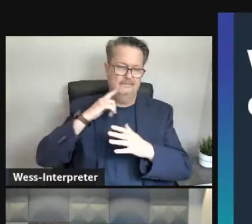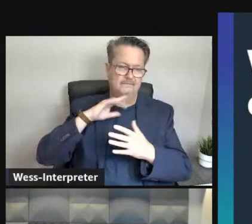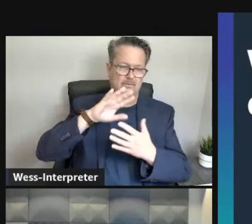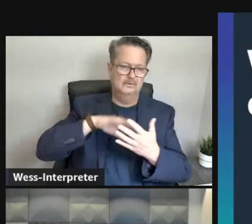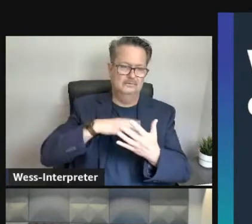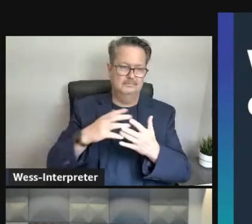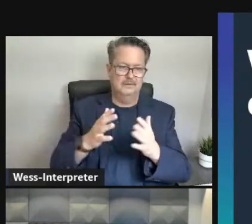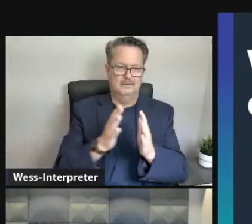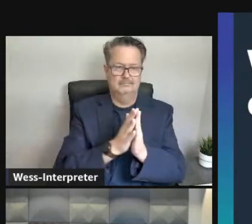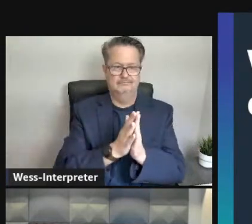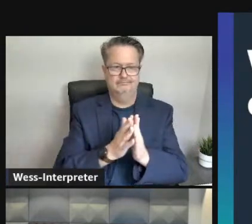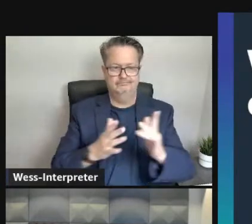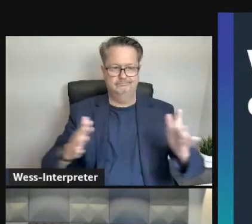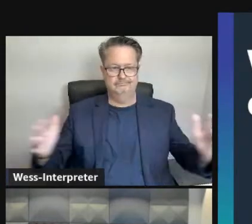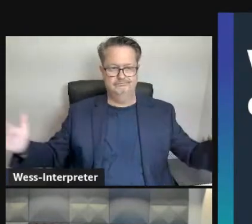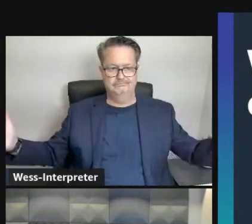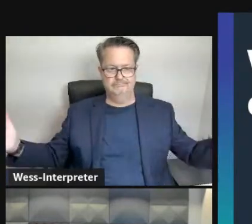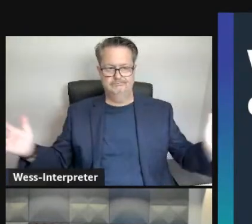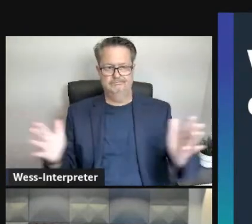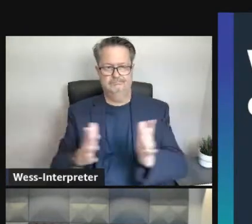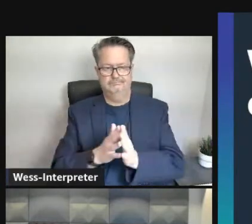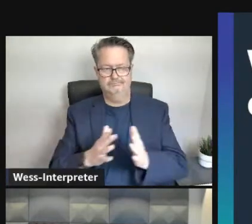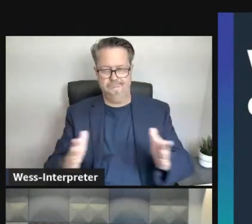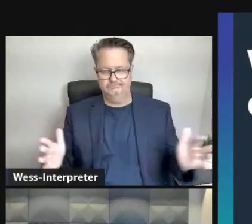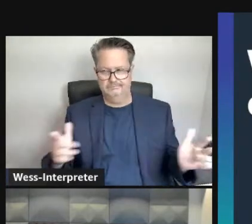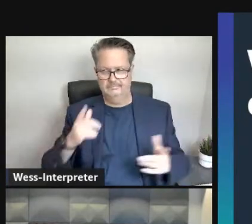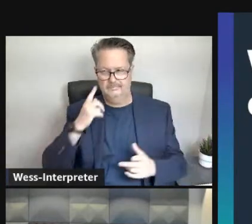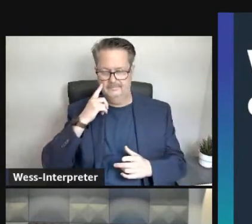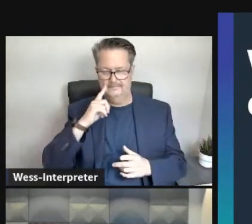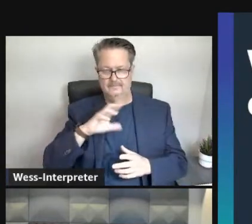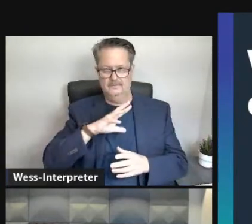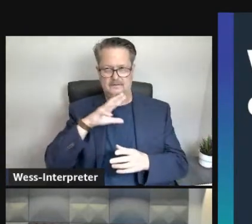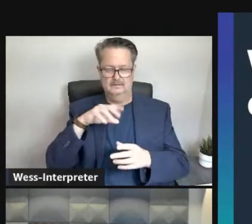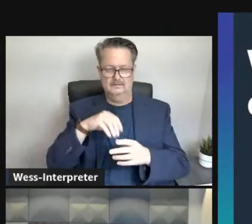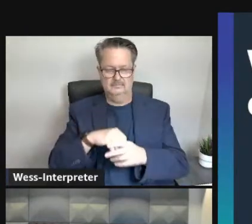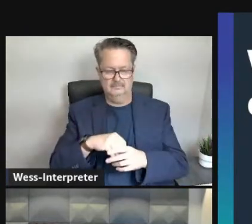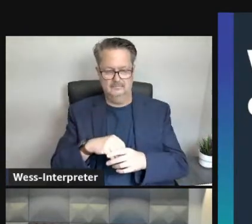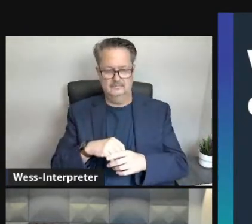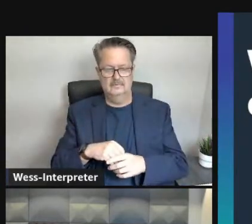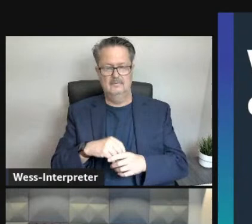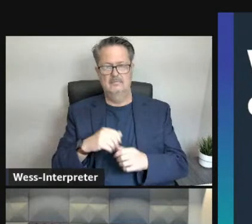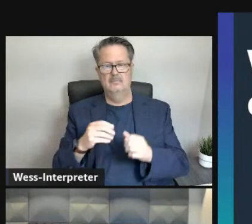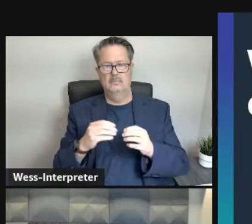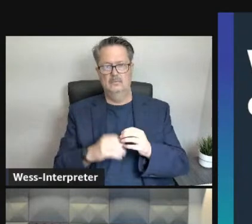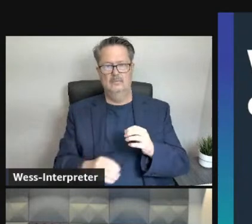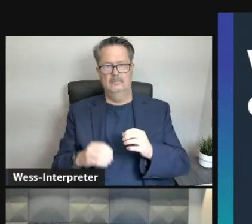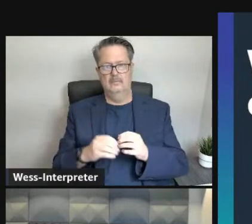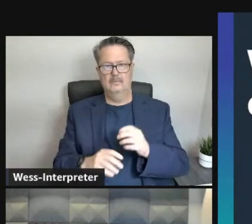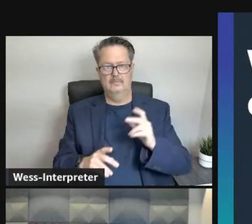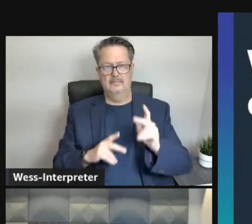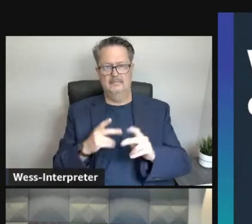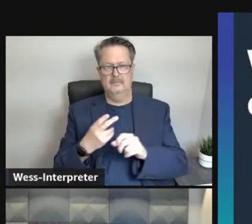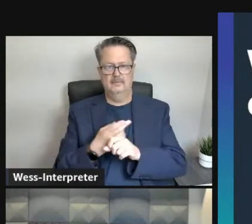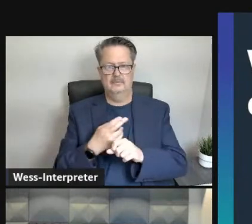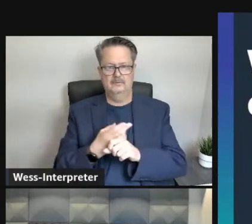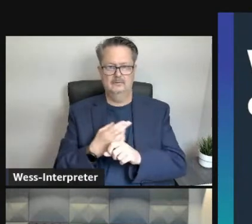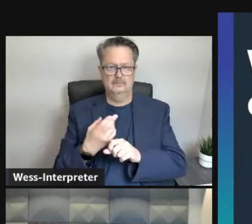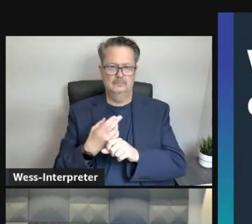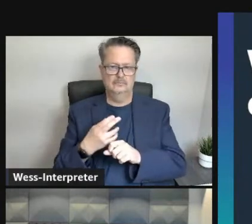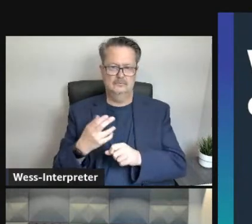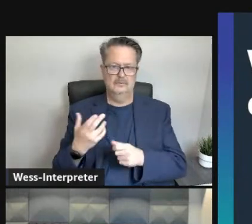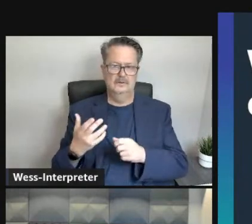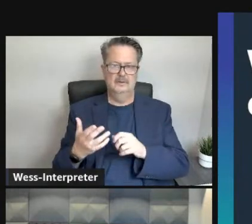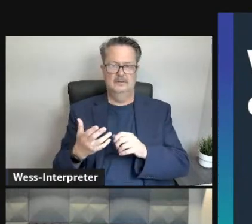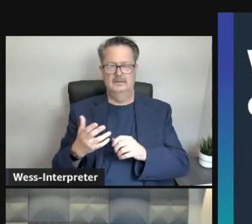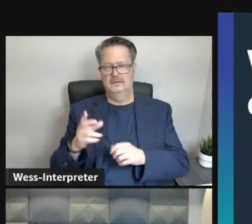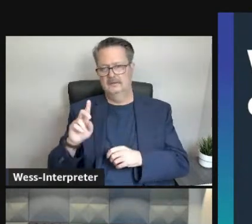portable infrastructure for containerized applications. So more and more users are thinking about running data workloads on Kubernetes, such as data processing